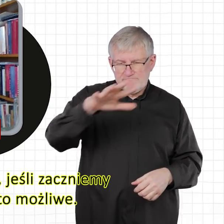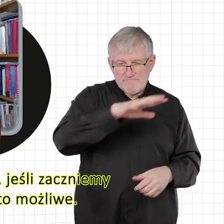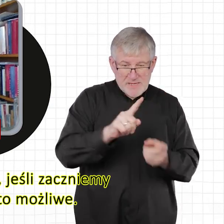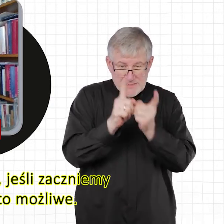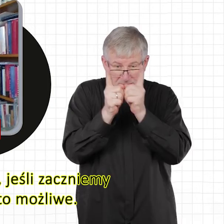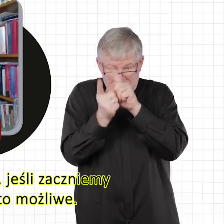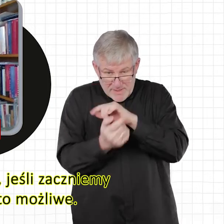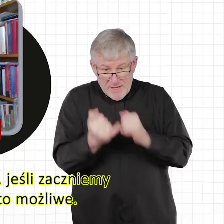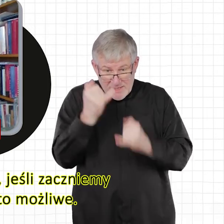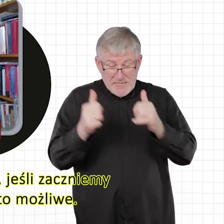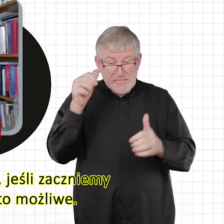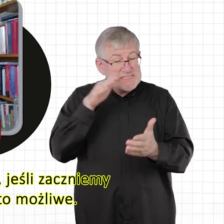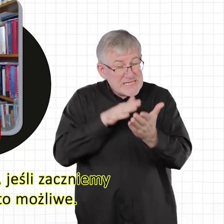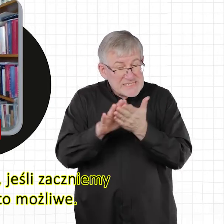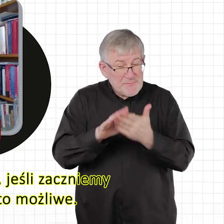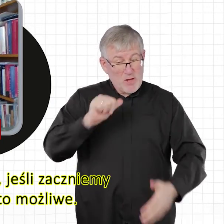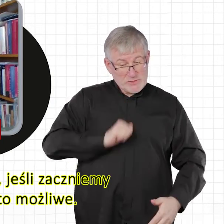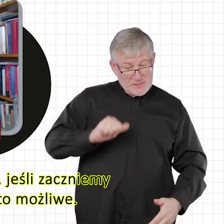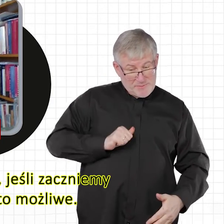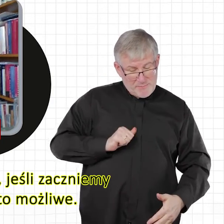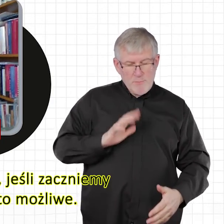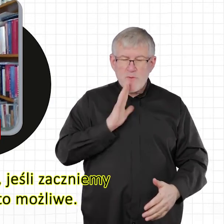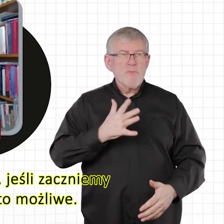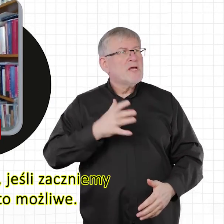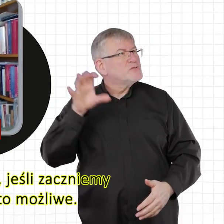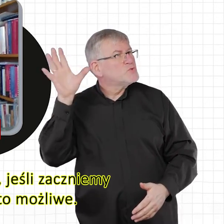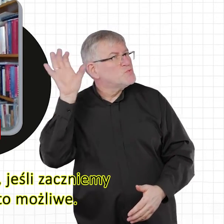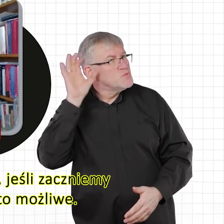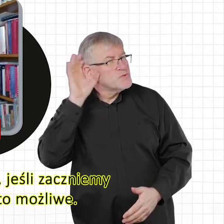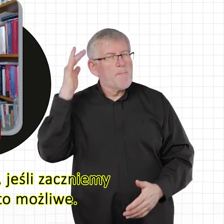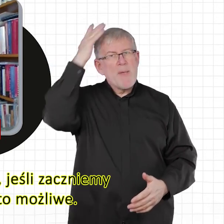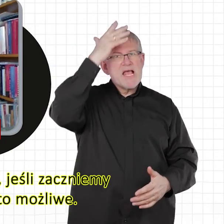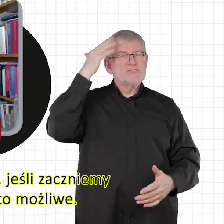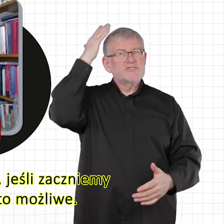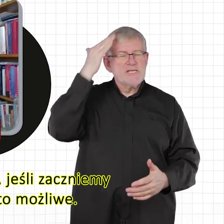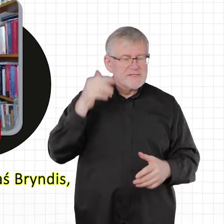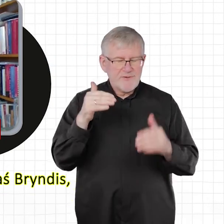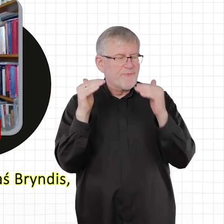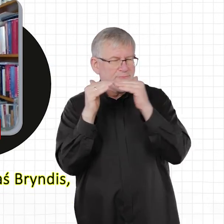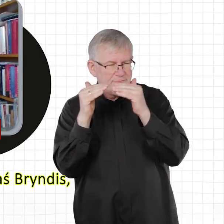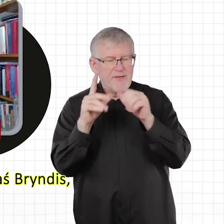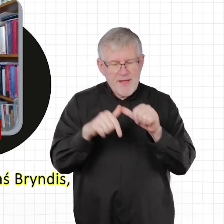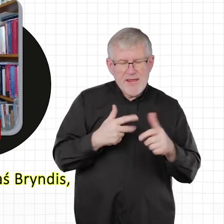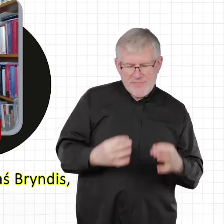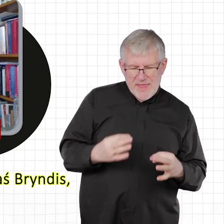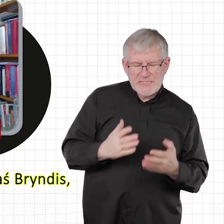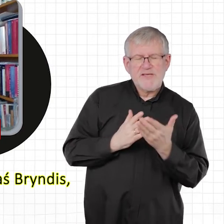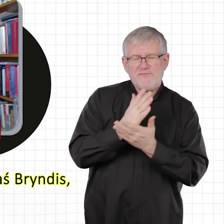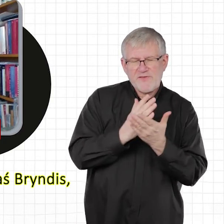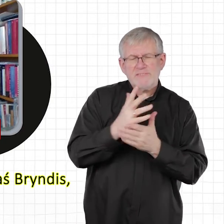like a daydreaming, but I believe that it's possible to achieve. So thank you for this faith that we can do